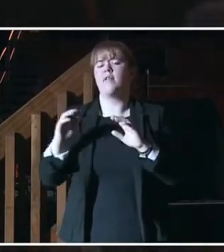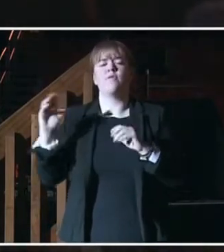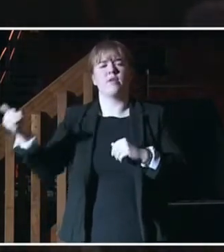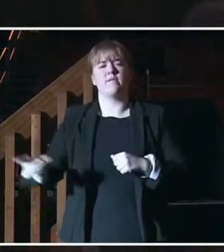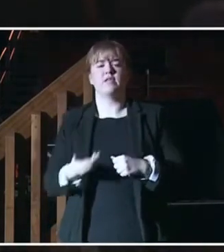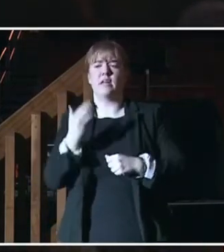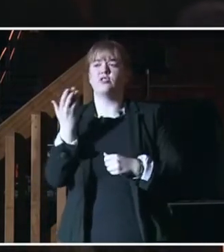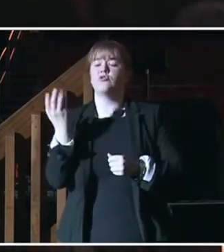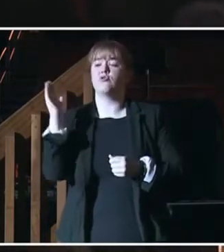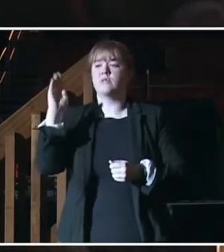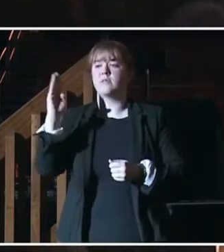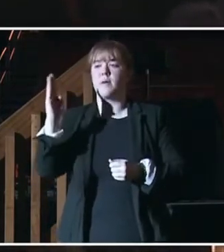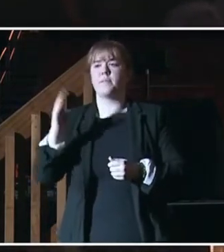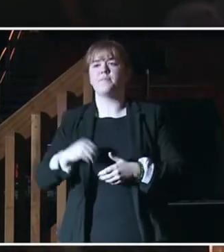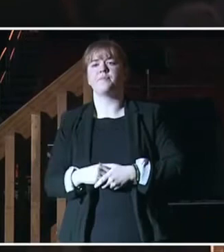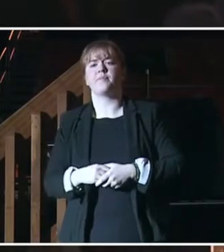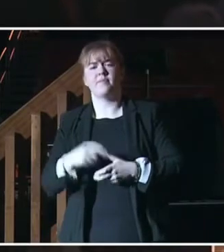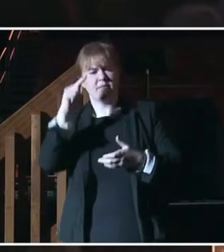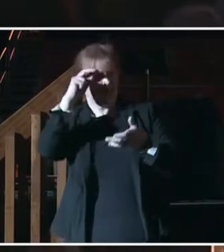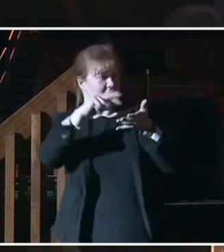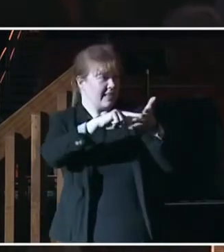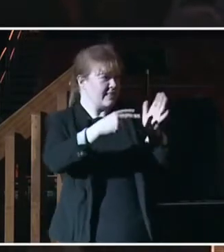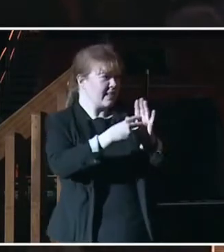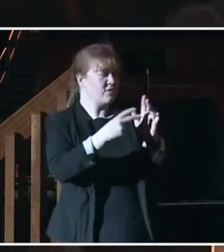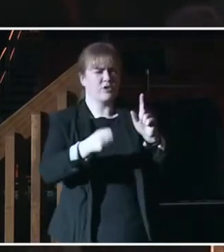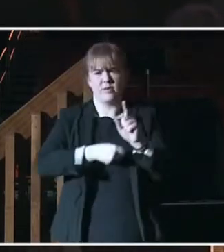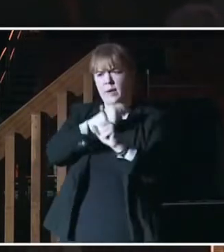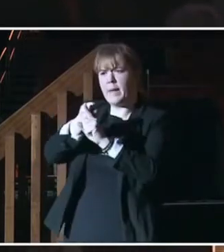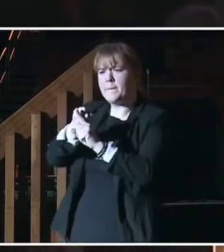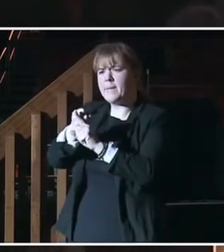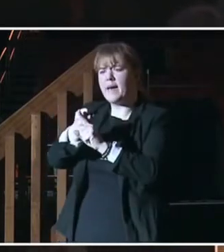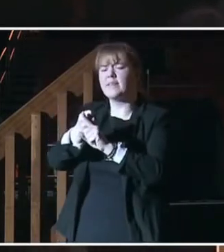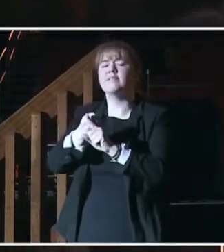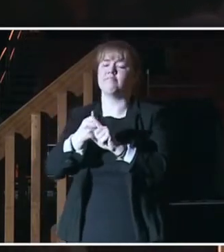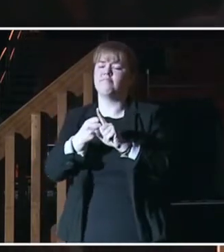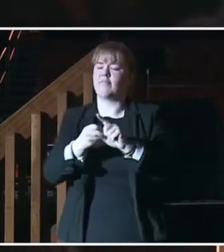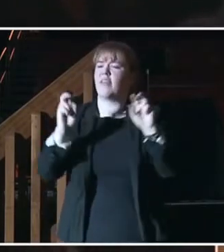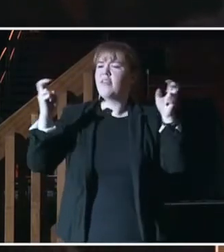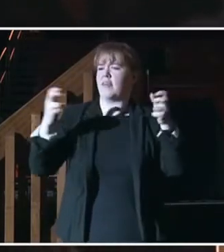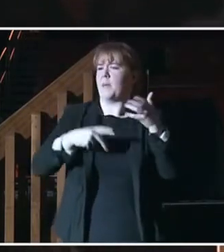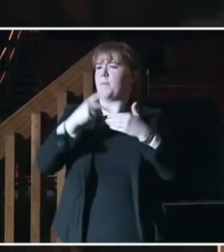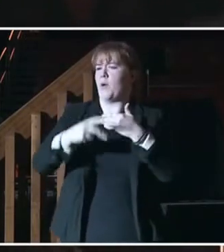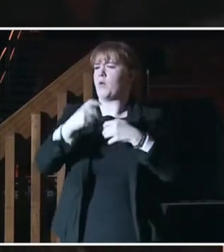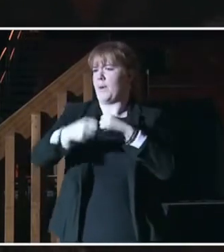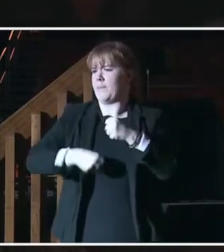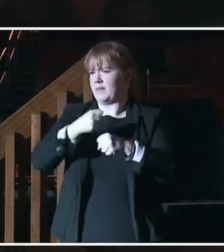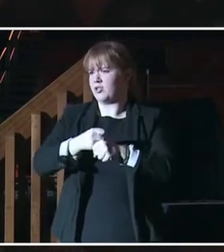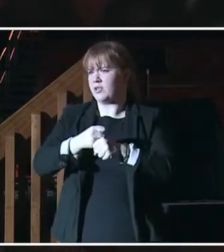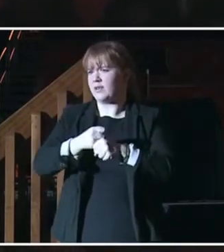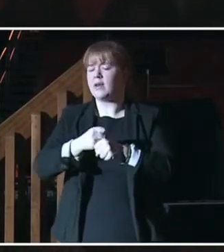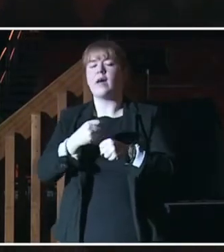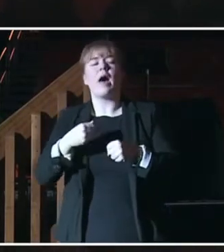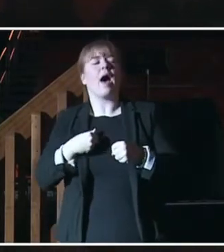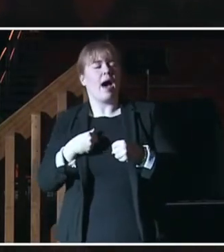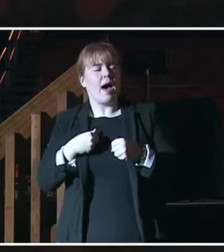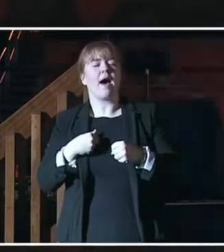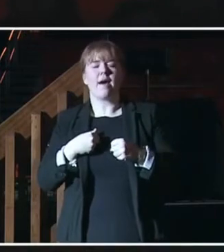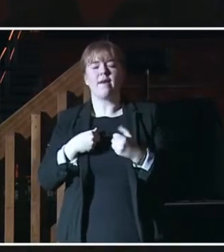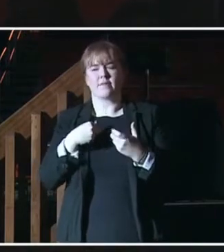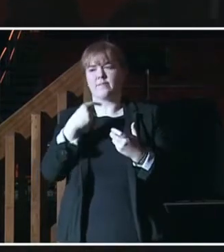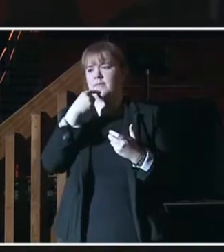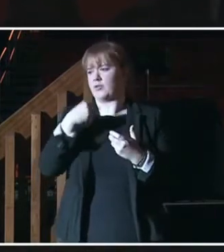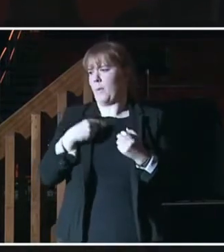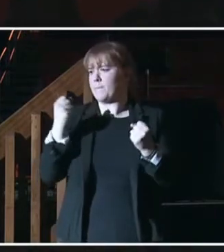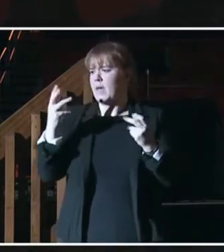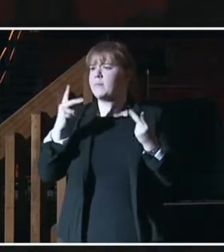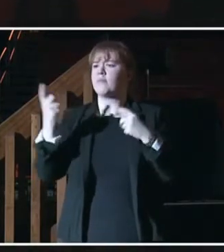From intention to impact is the theme for this year's program. I've been told of the many people who've come before